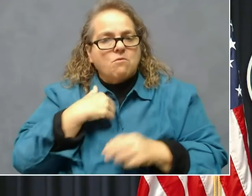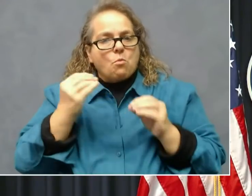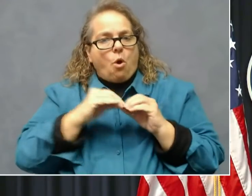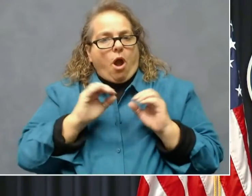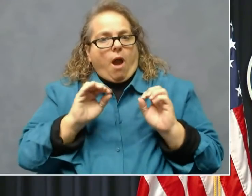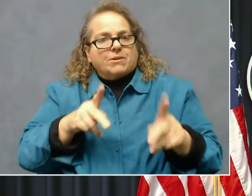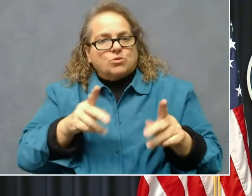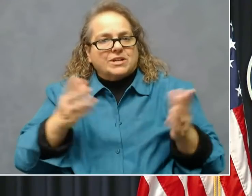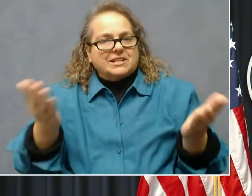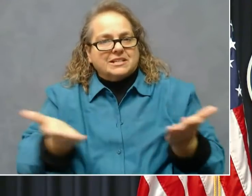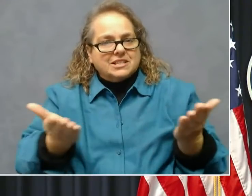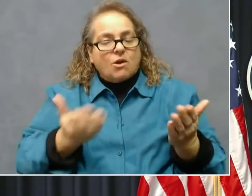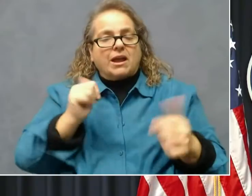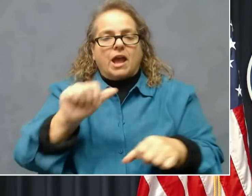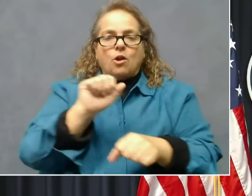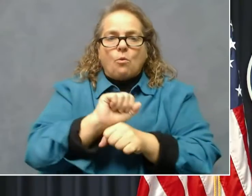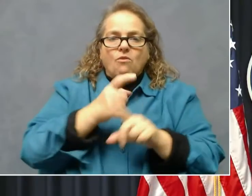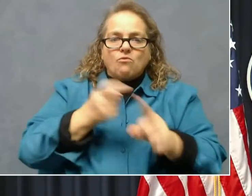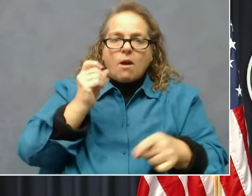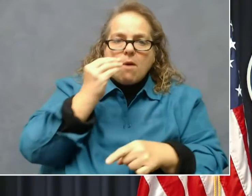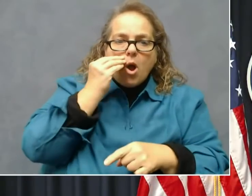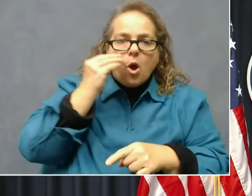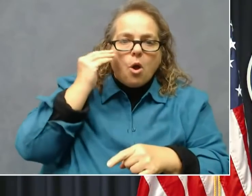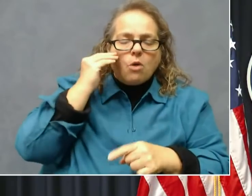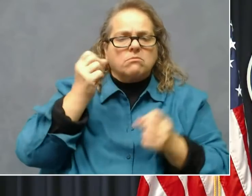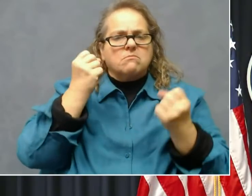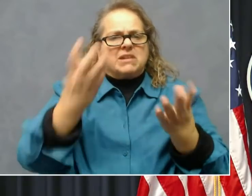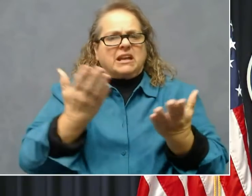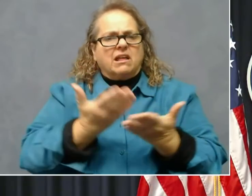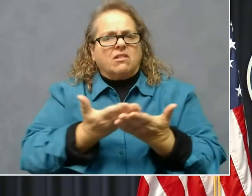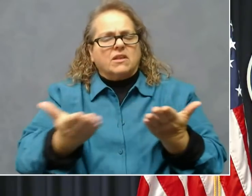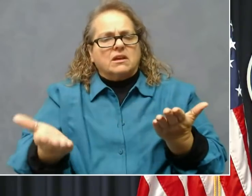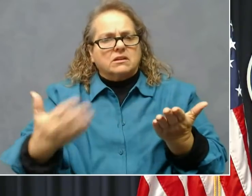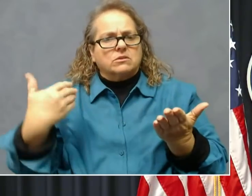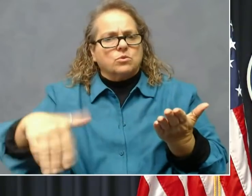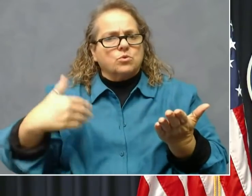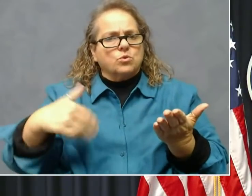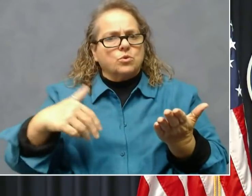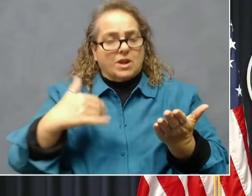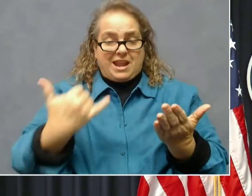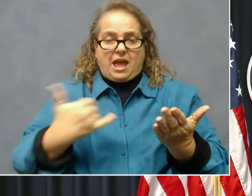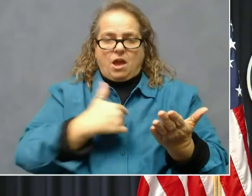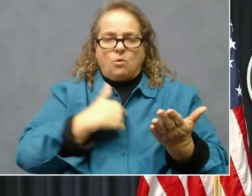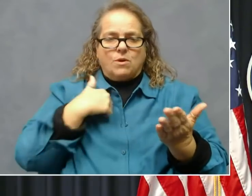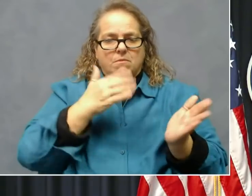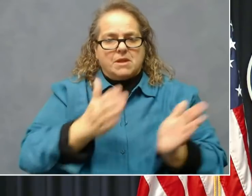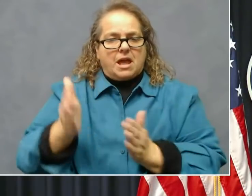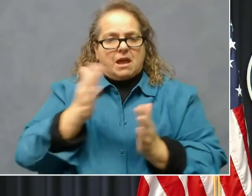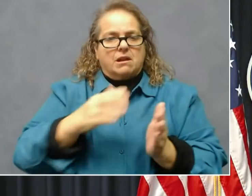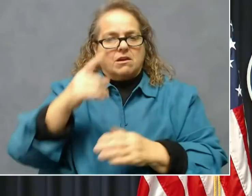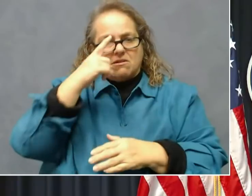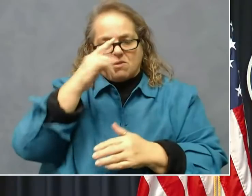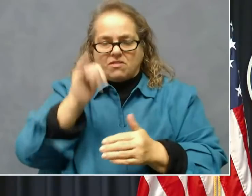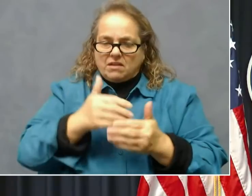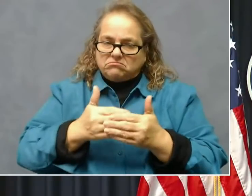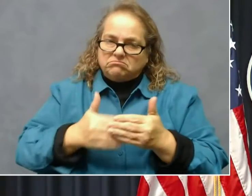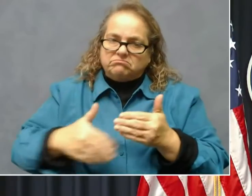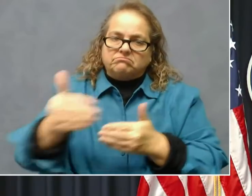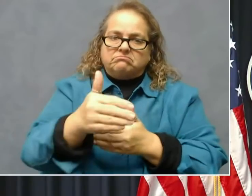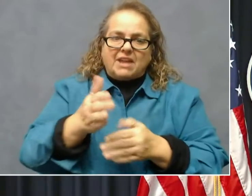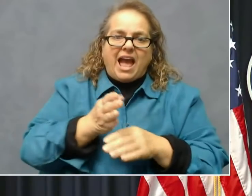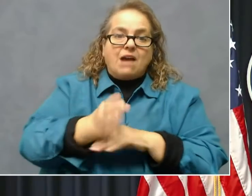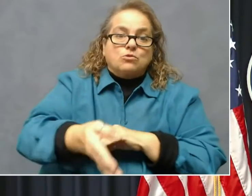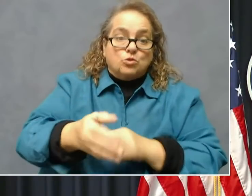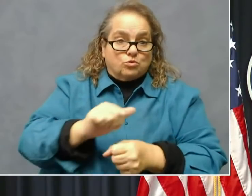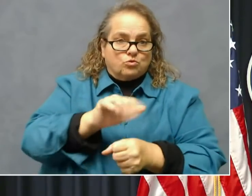before. And what we're seeing is other states right now already planning for that post-COVID world. So I hope up